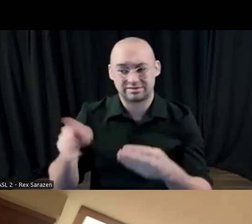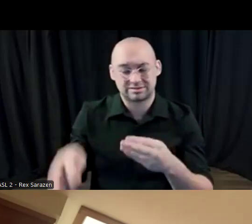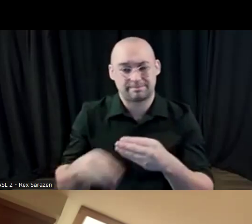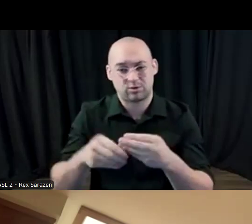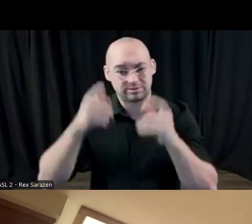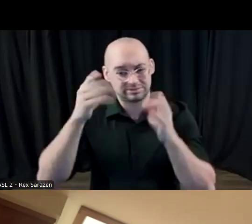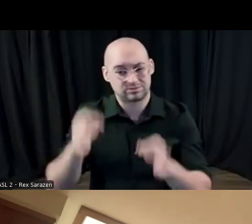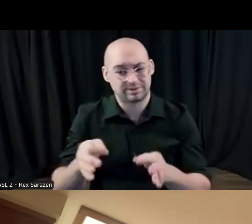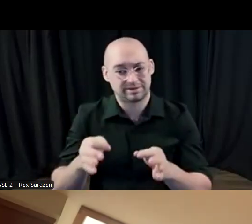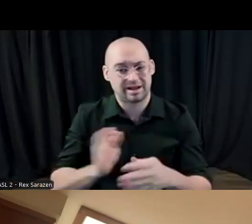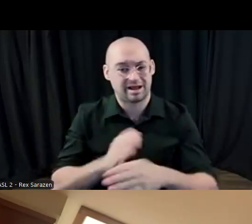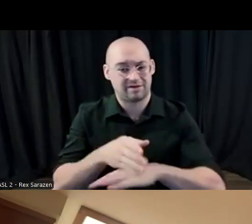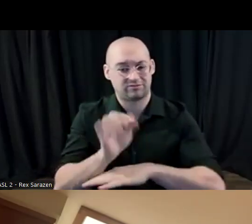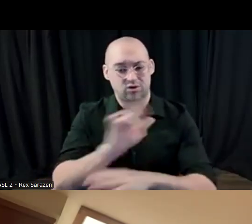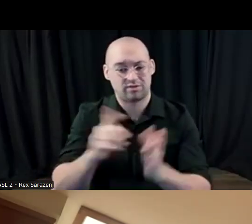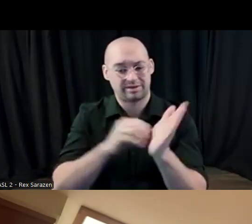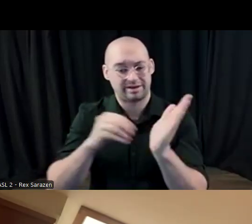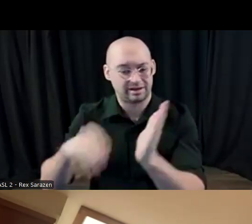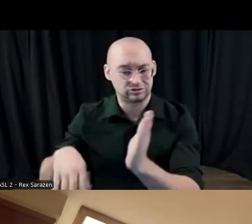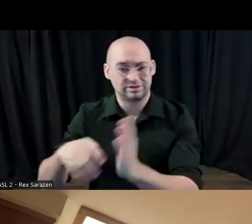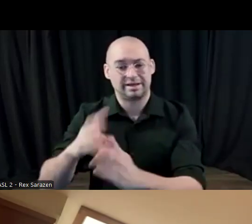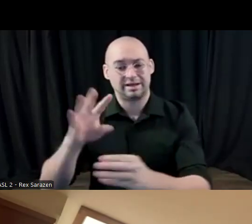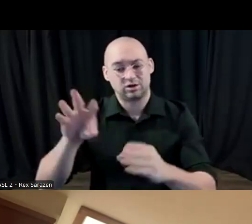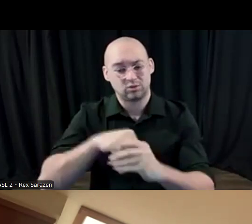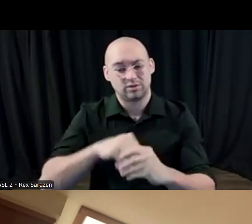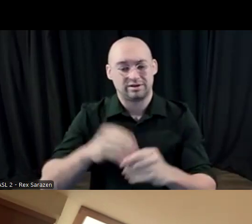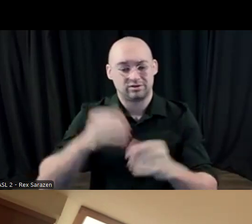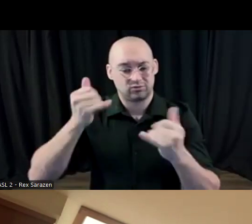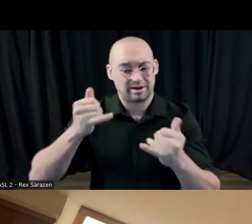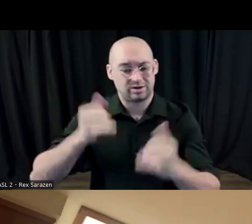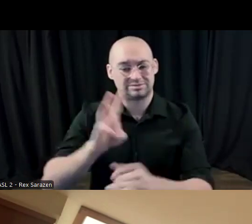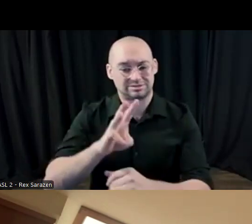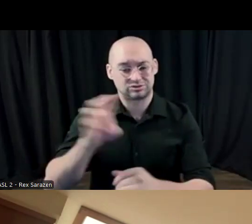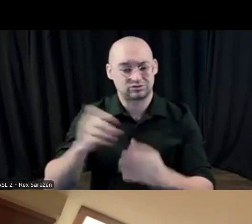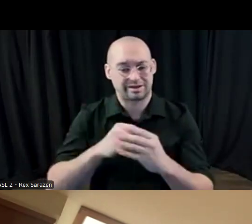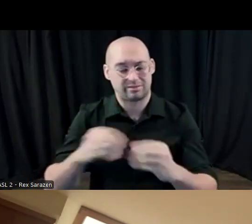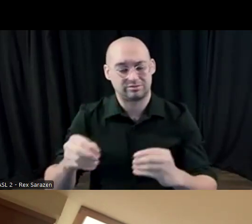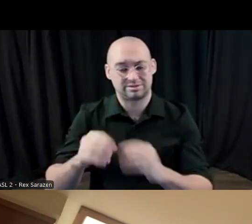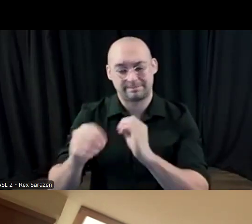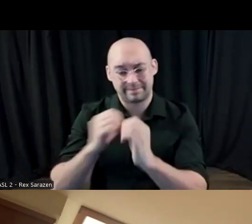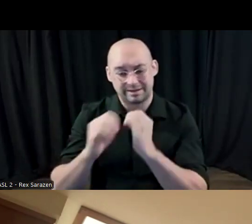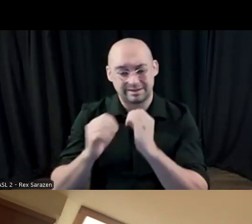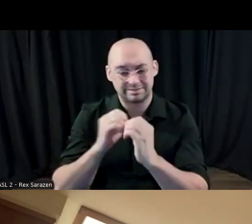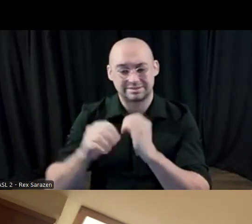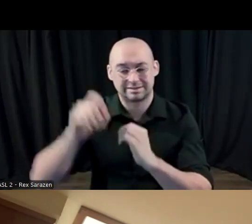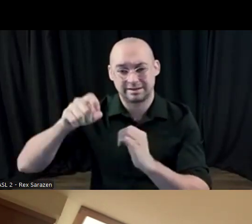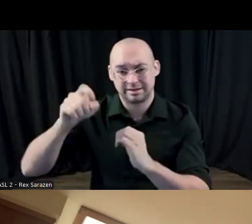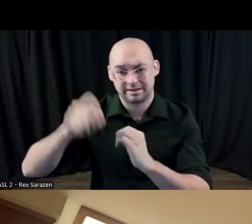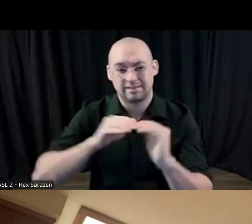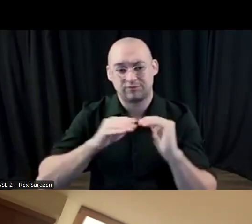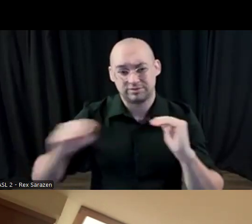determined after all deduction, including the current $600 maintenance need